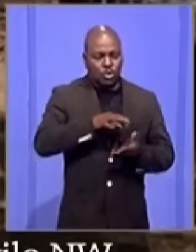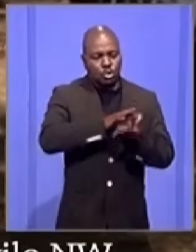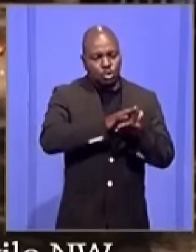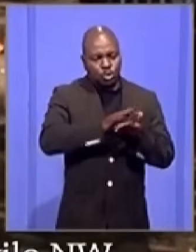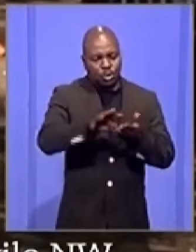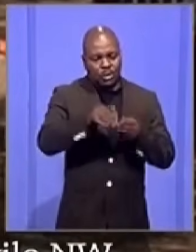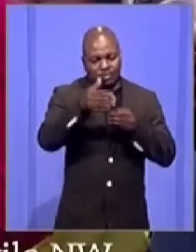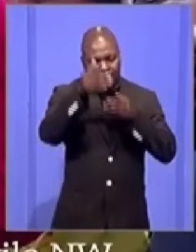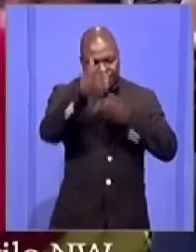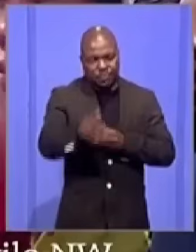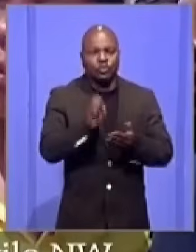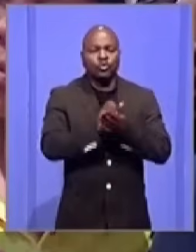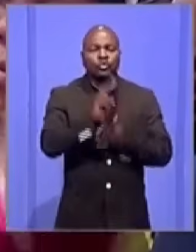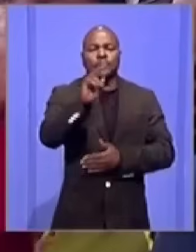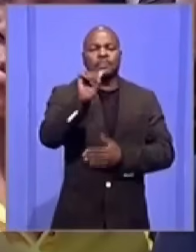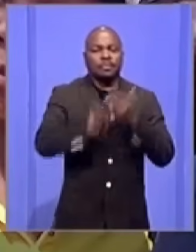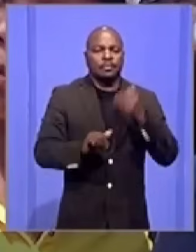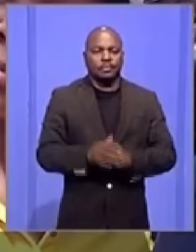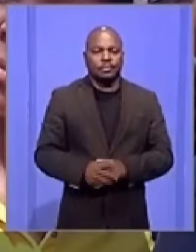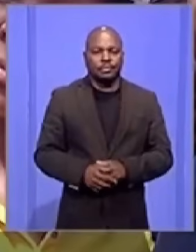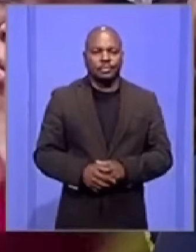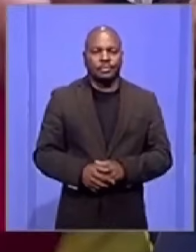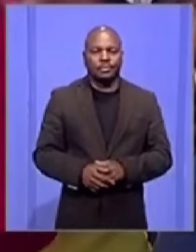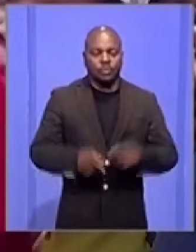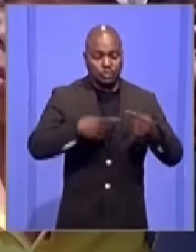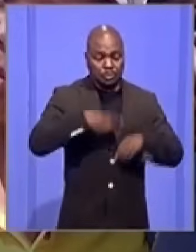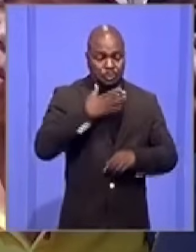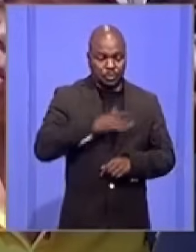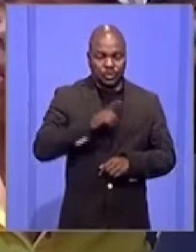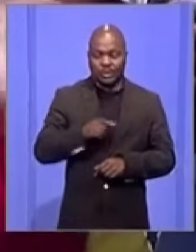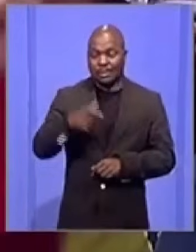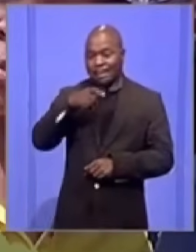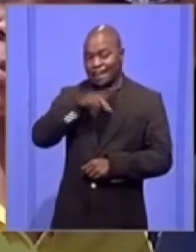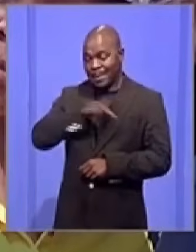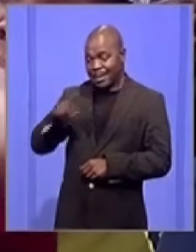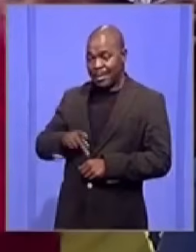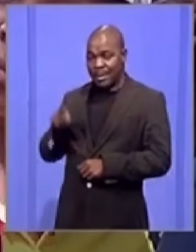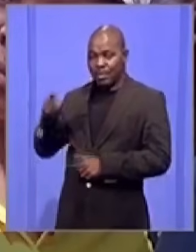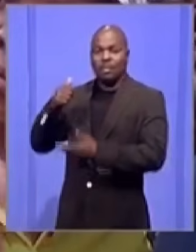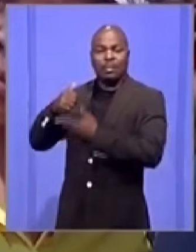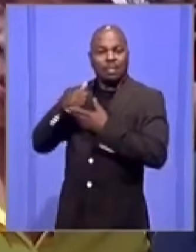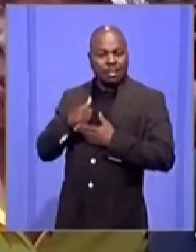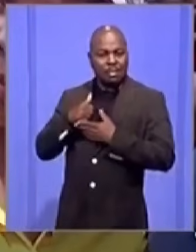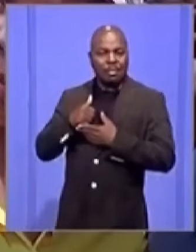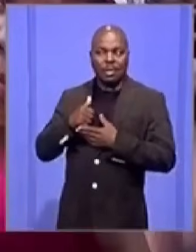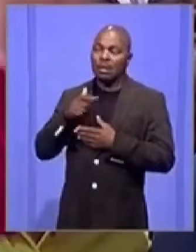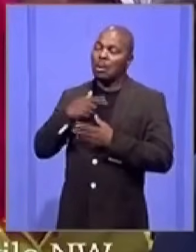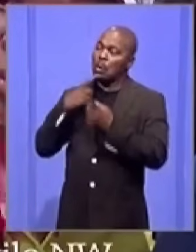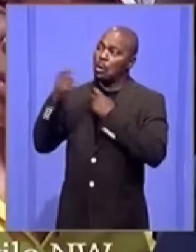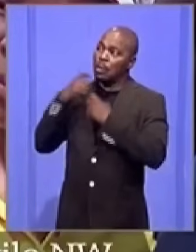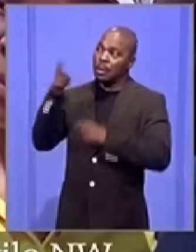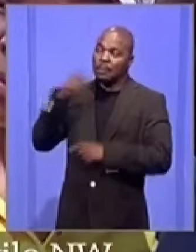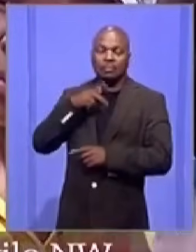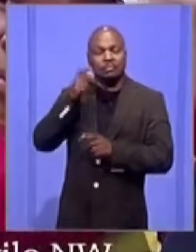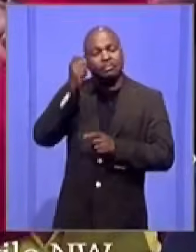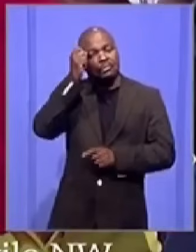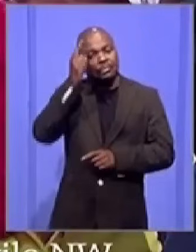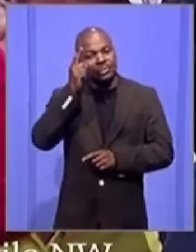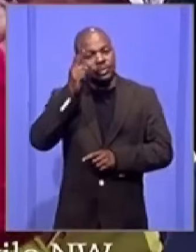le lesomepedi re batla gore premier a re thuse premier a utlwe selelo sa rona ka gore selelo sa rona ke